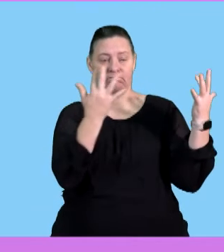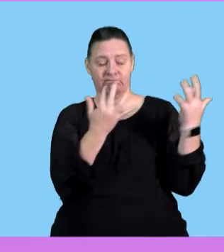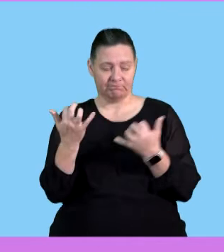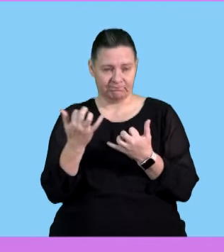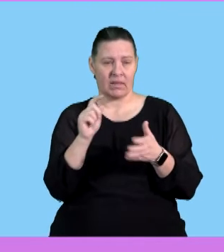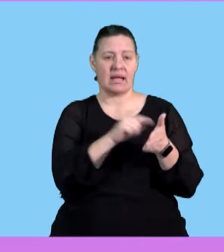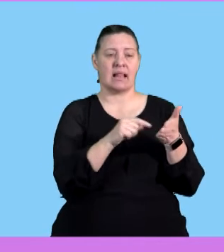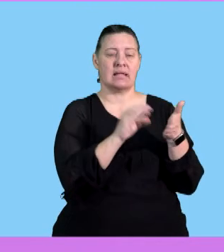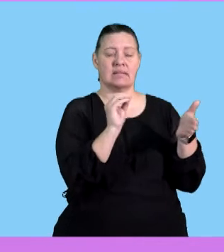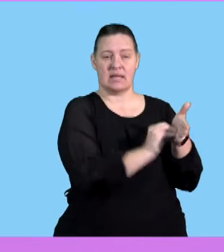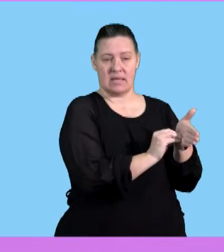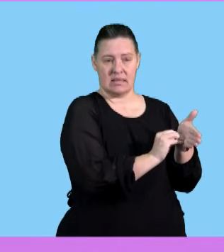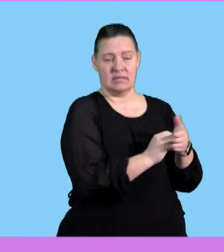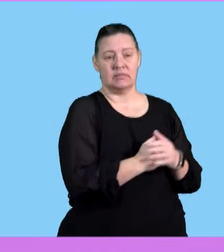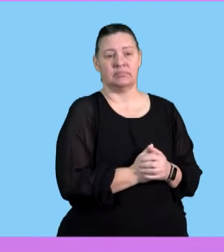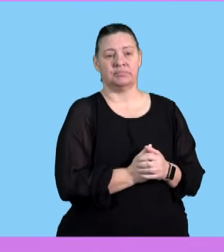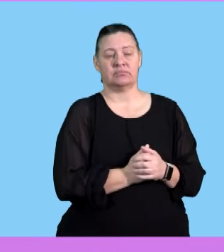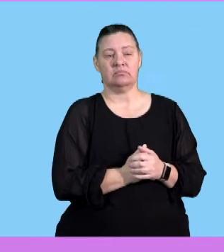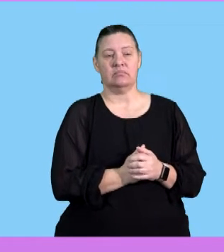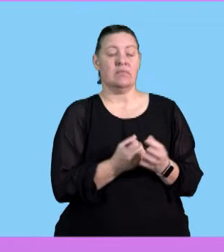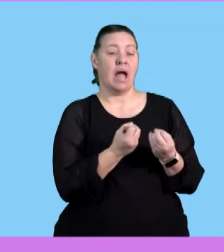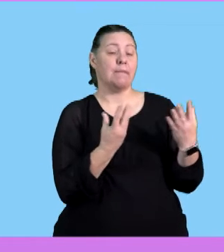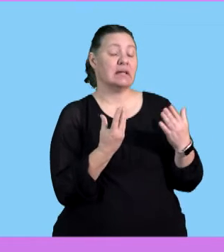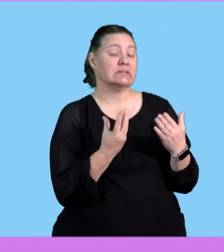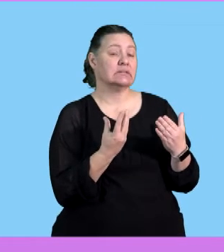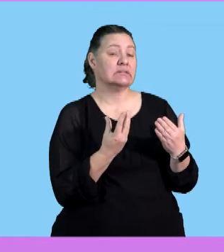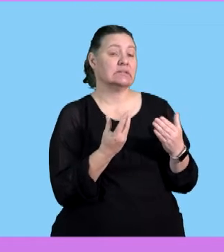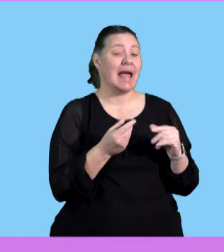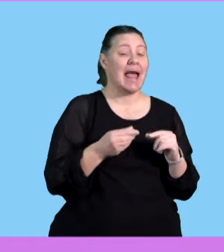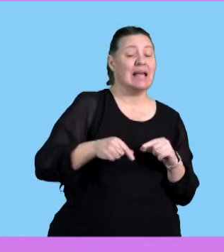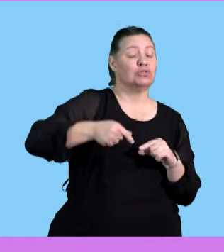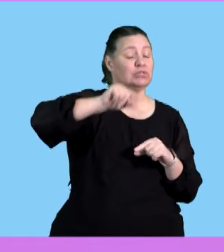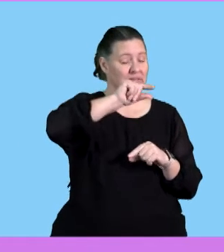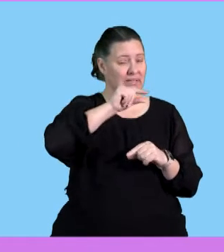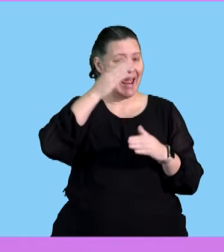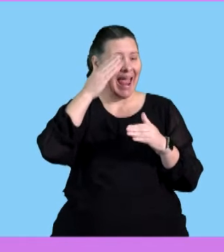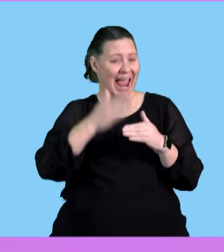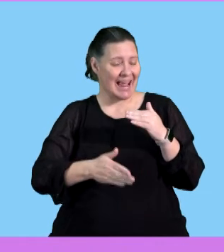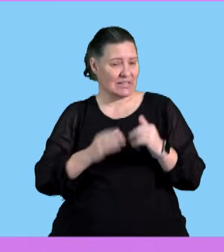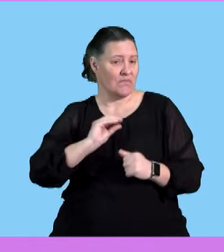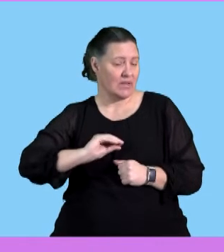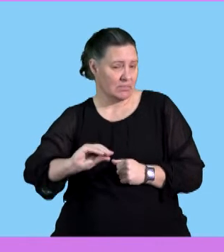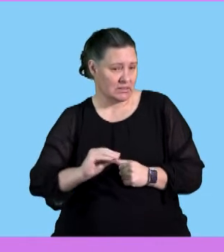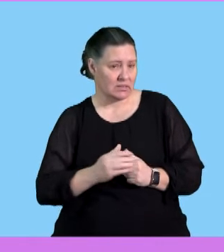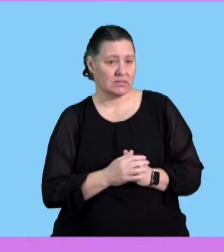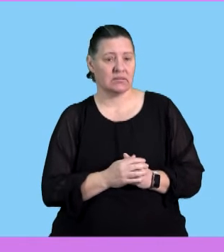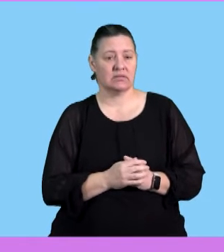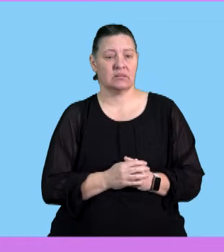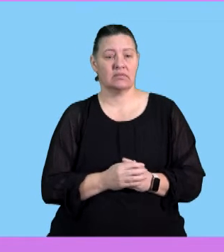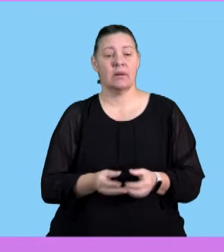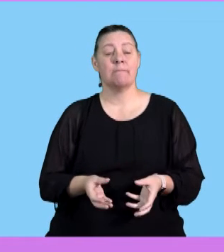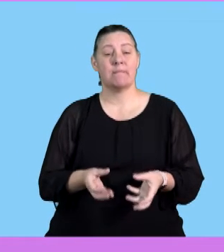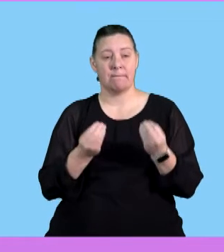looking or working out that on your calculator, calculating how much interest are you going to accumulate at the end of this